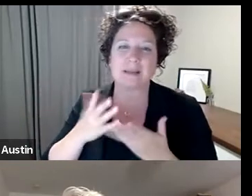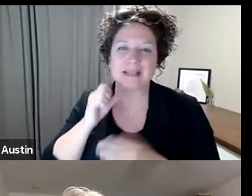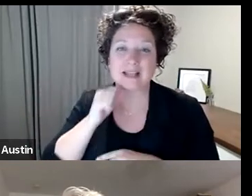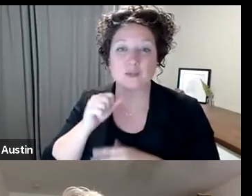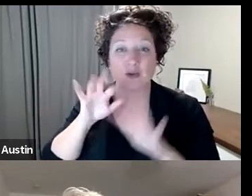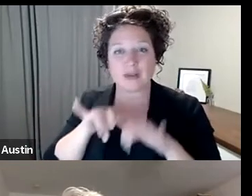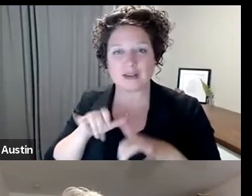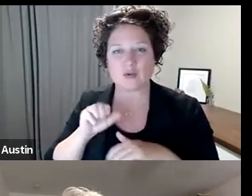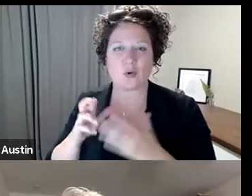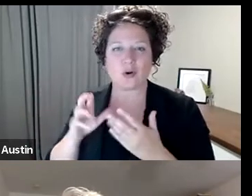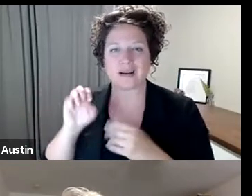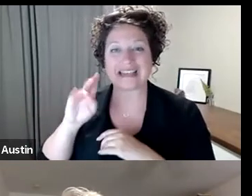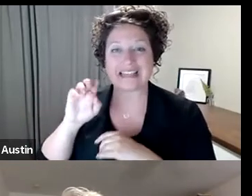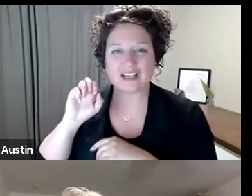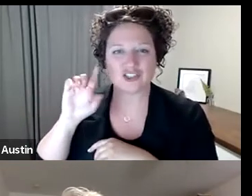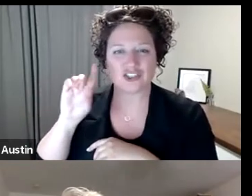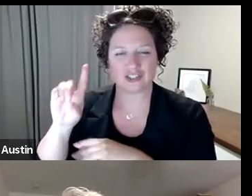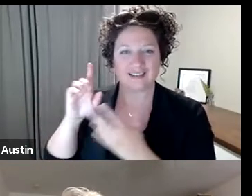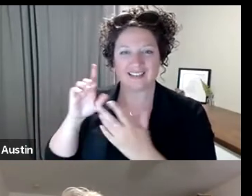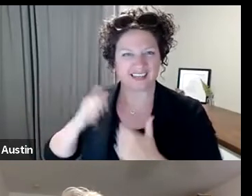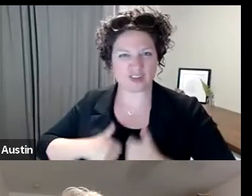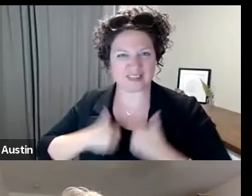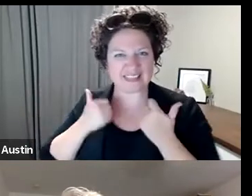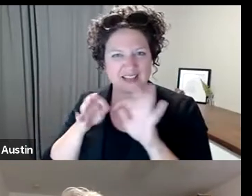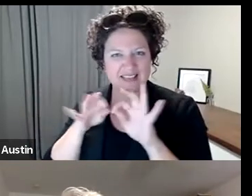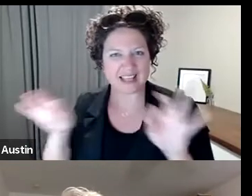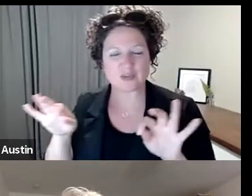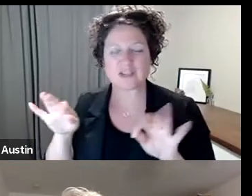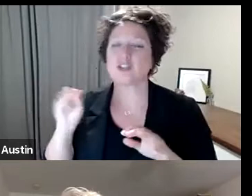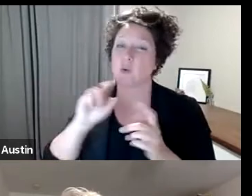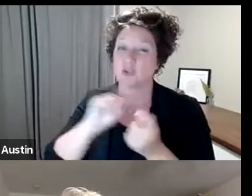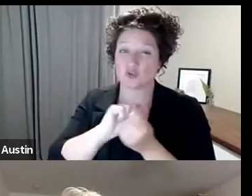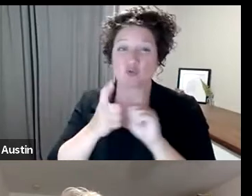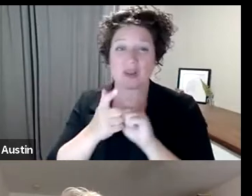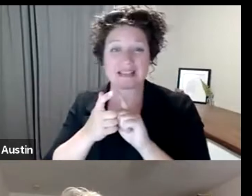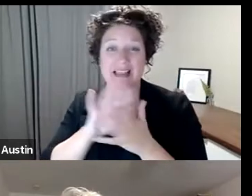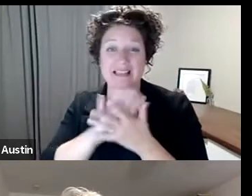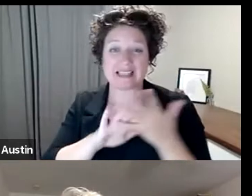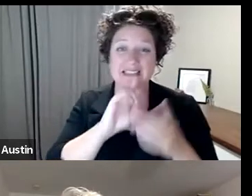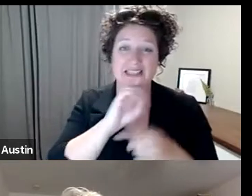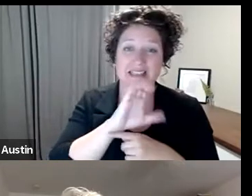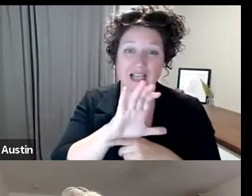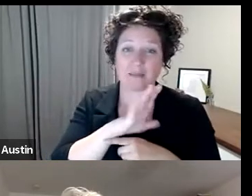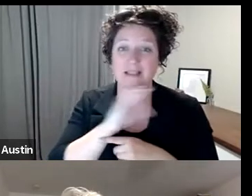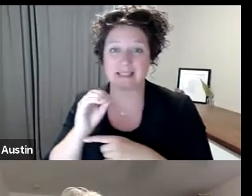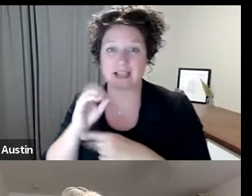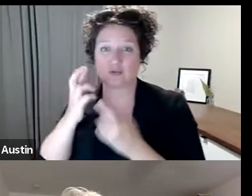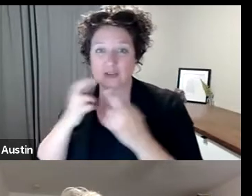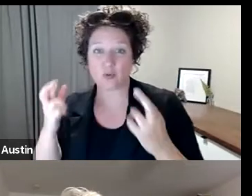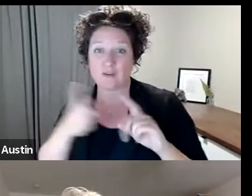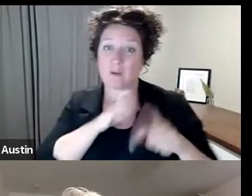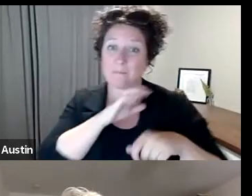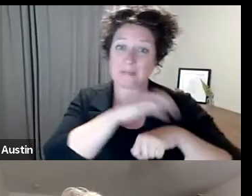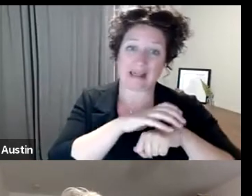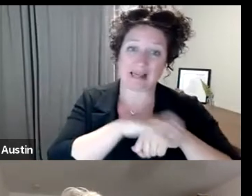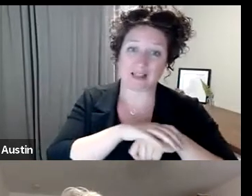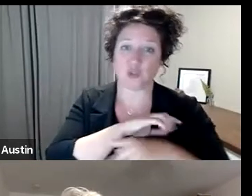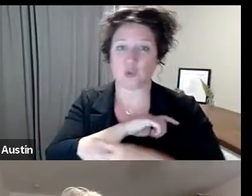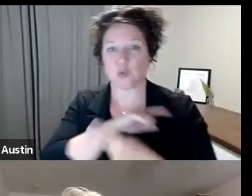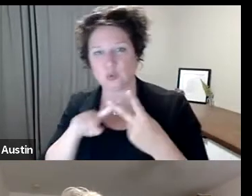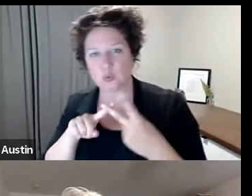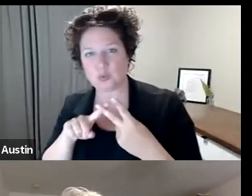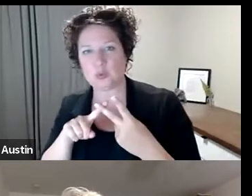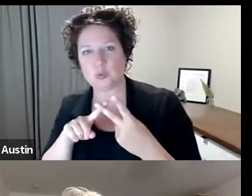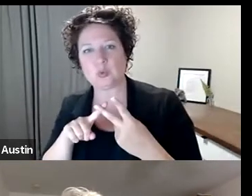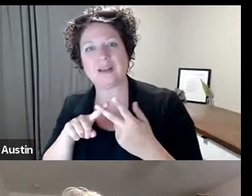languages, you know, which is all to say that these efforts to translate documents and resources from English into